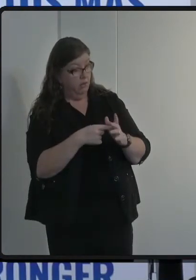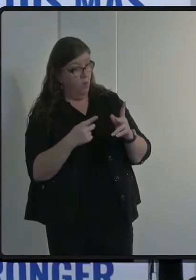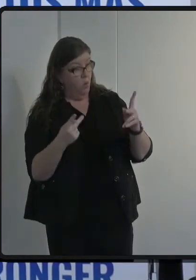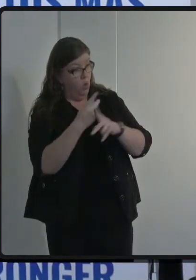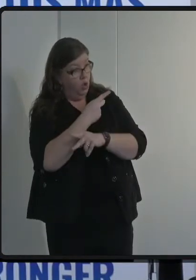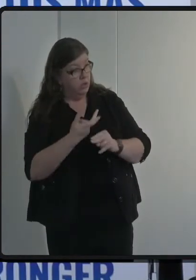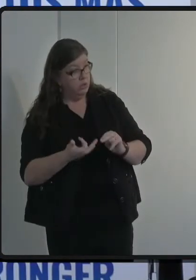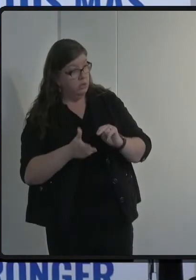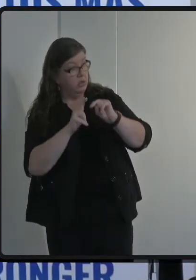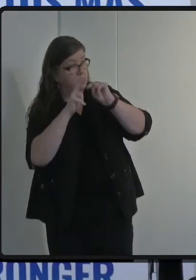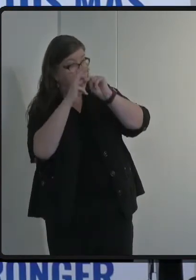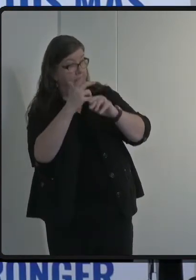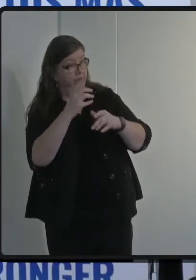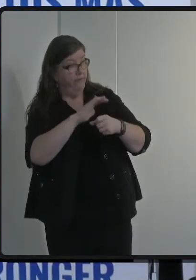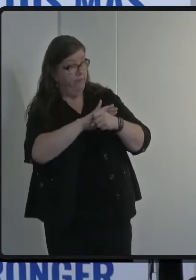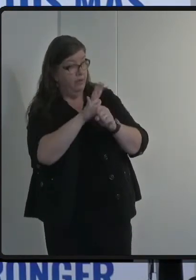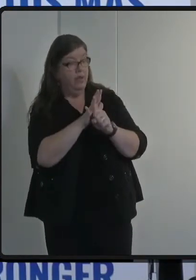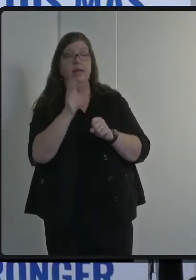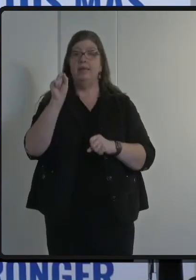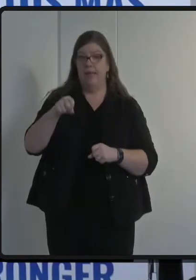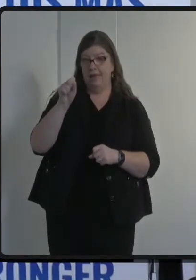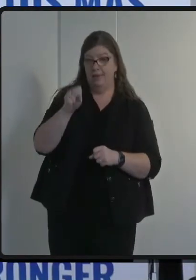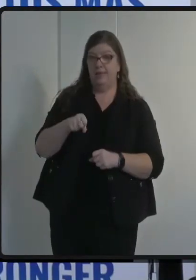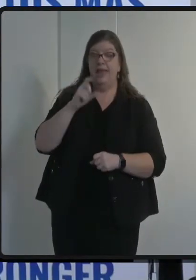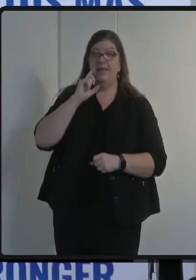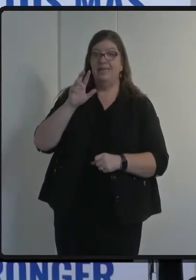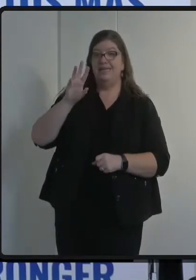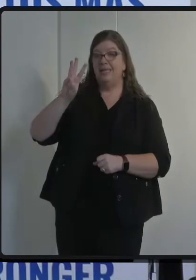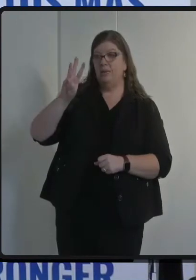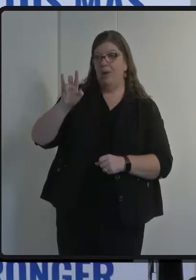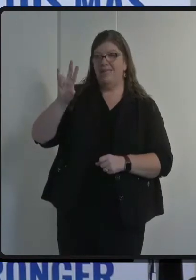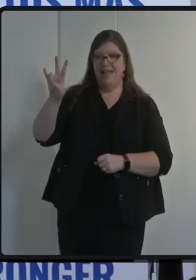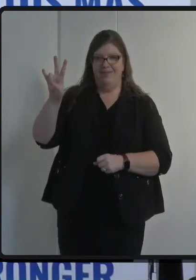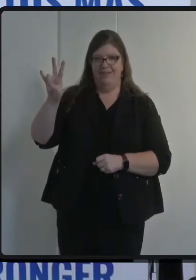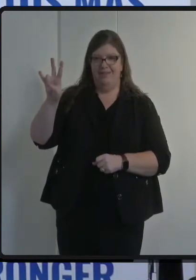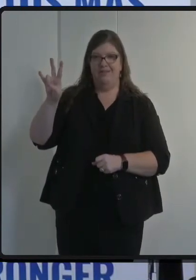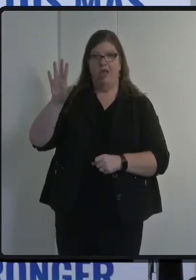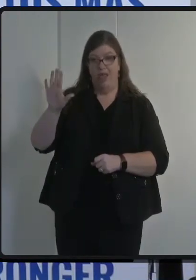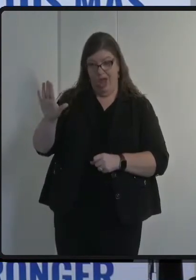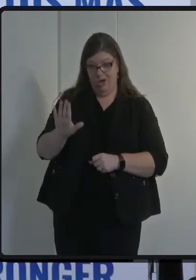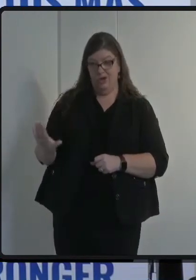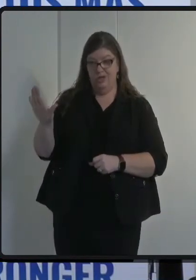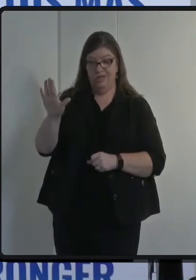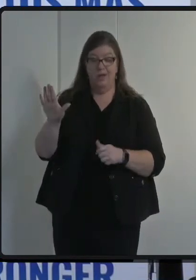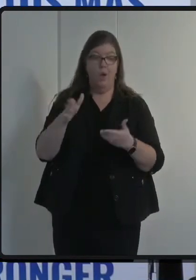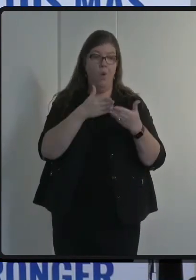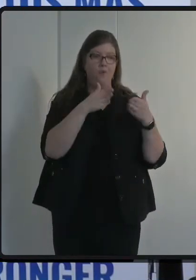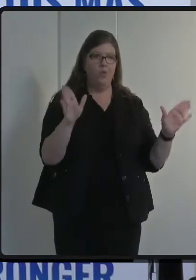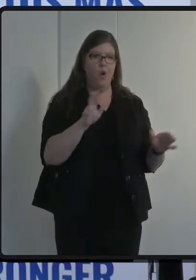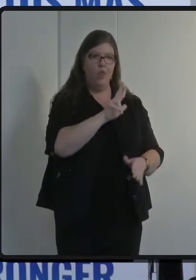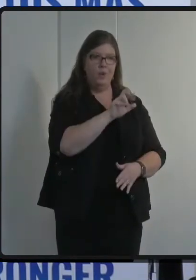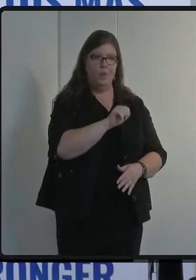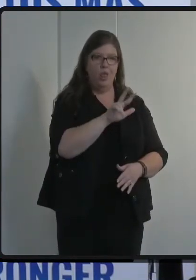infection? Correct. So it is 6.7 compared to the county overall of